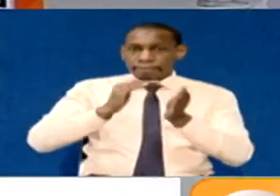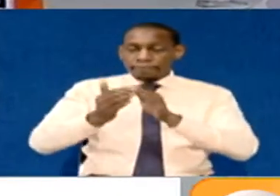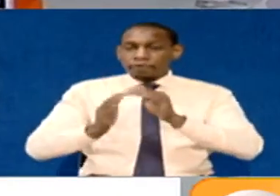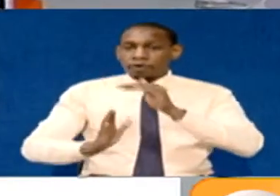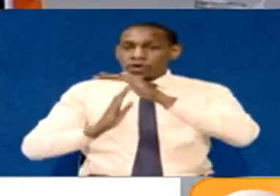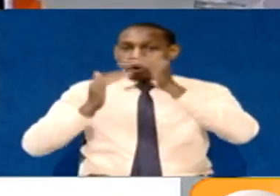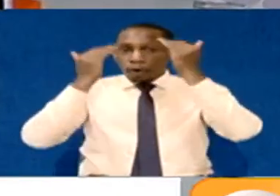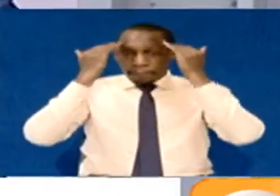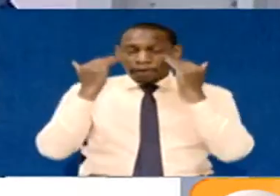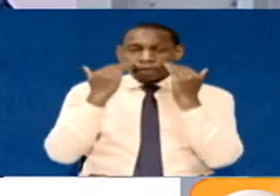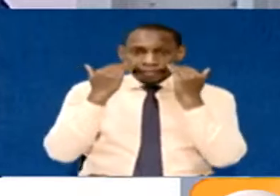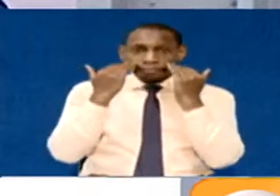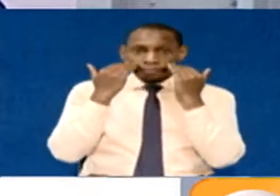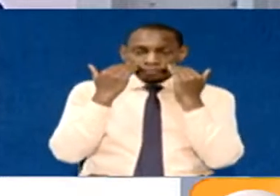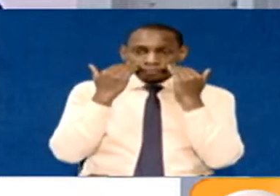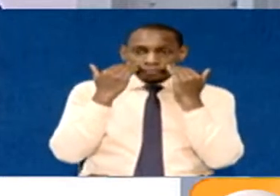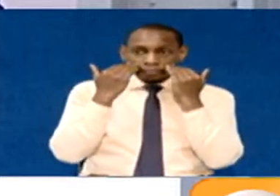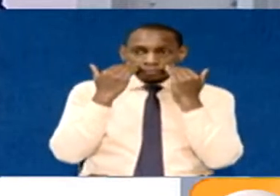Court,